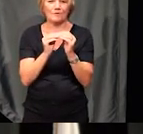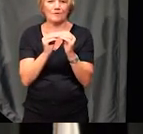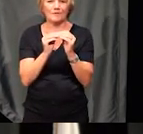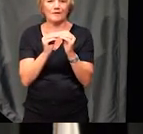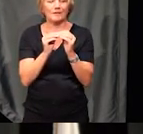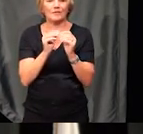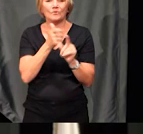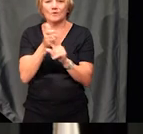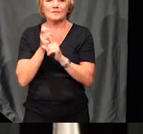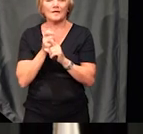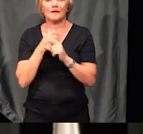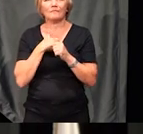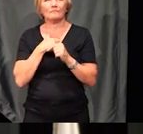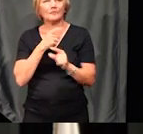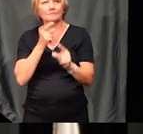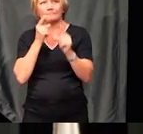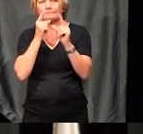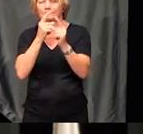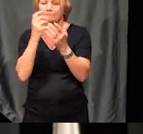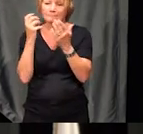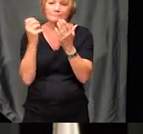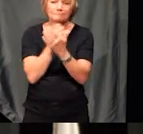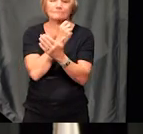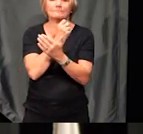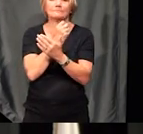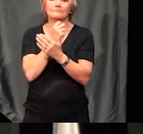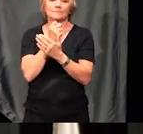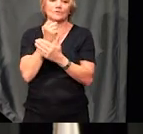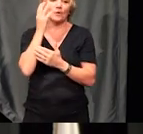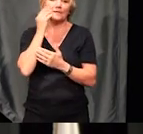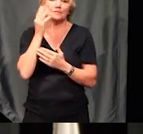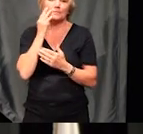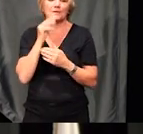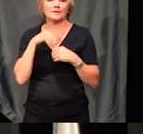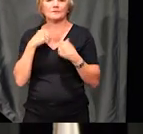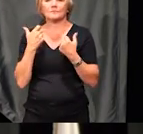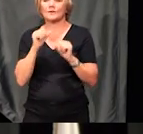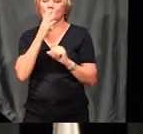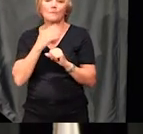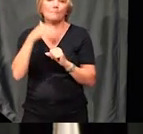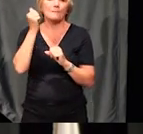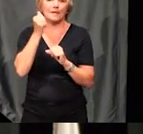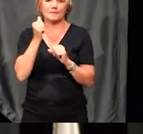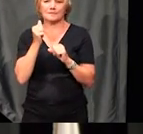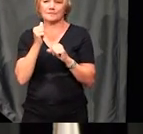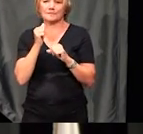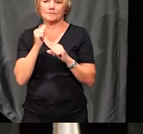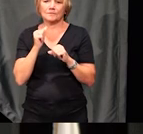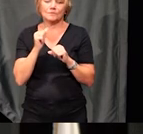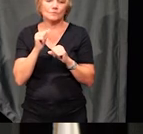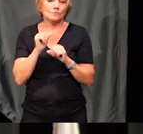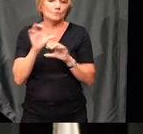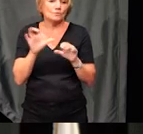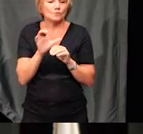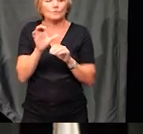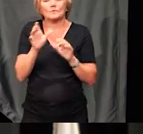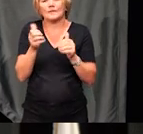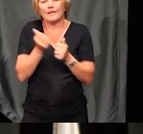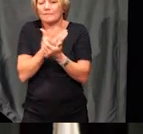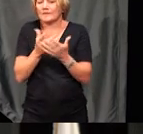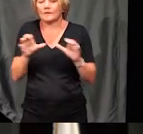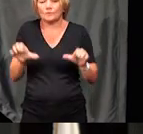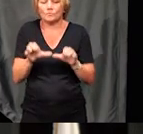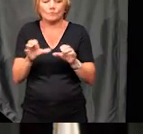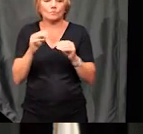yourself entirely to your experiences. Give your best to the smallest thing you